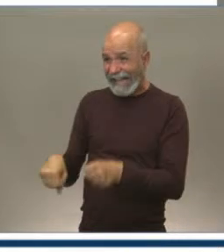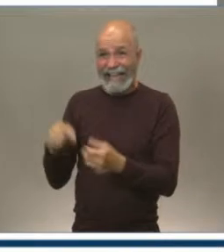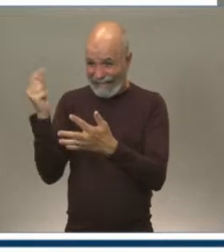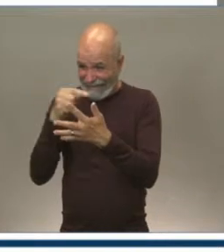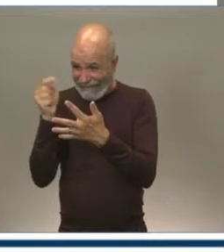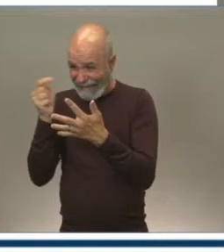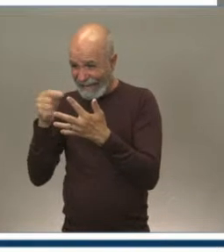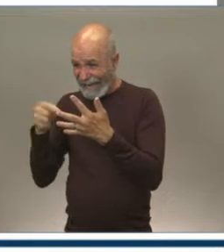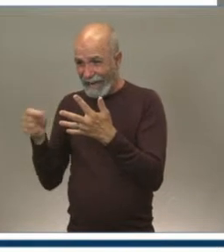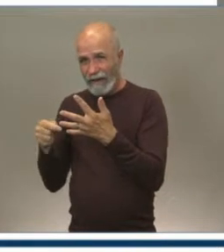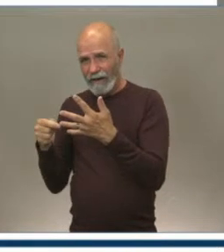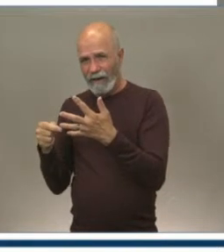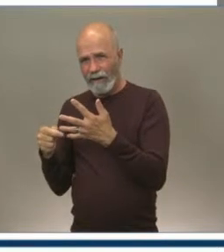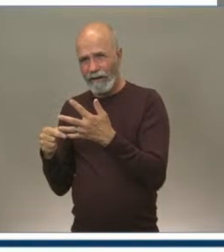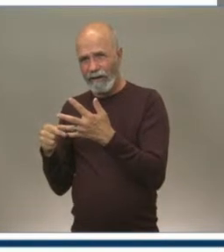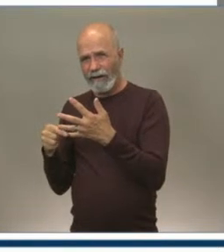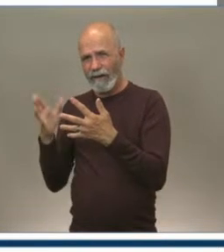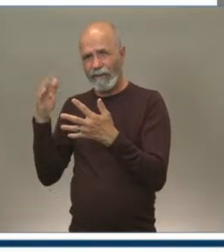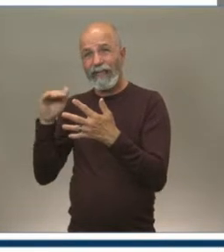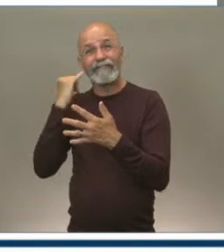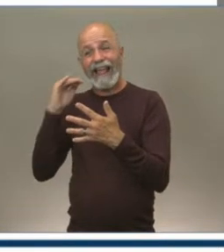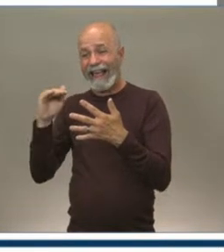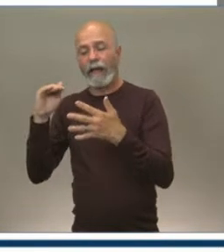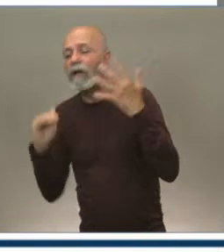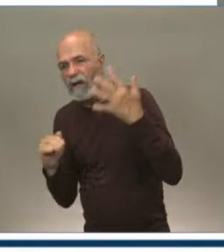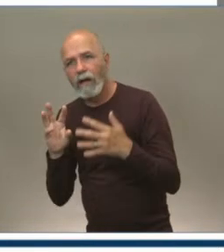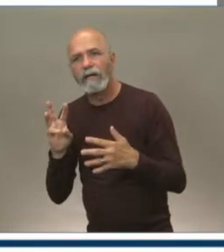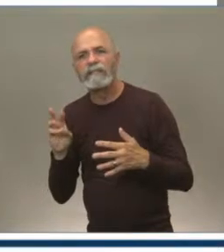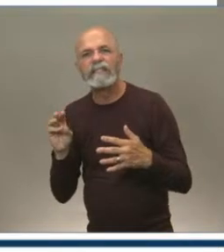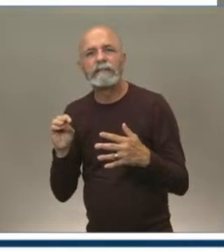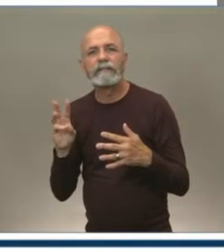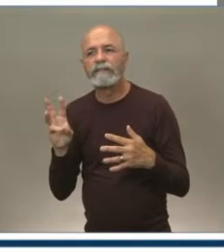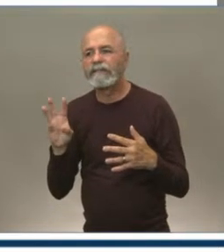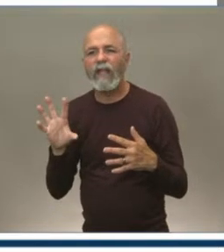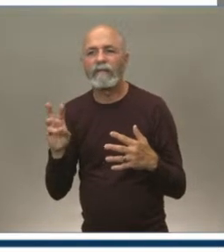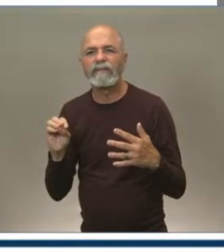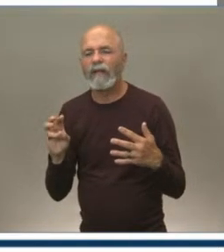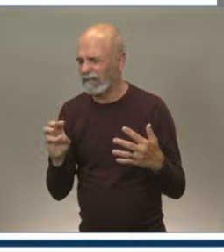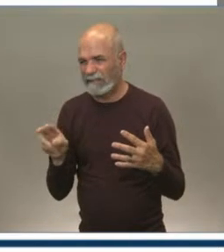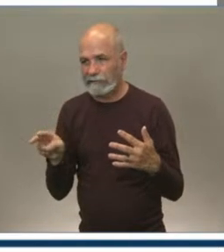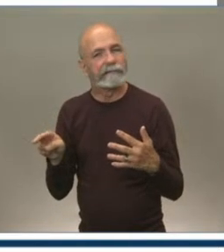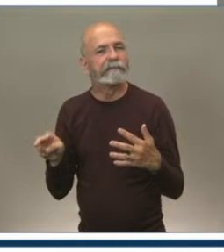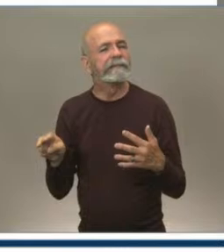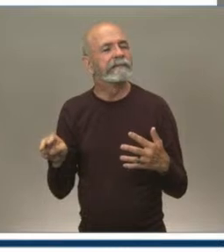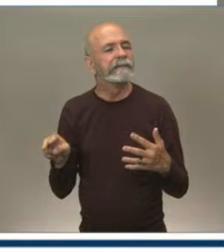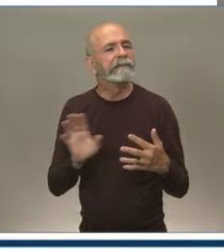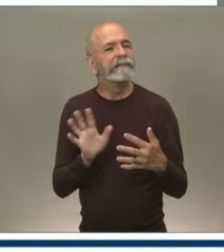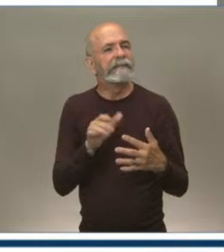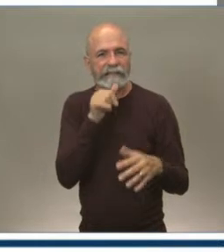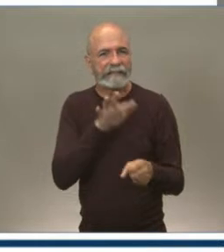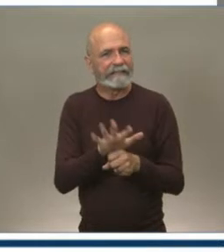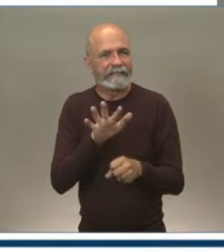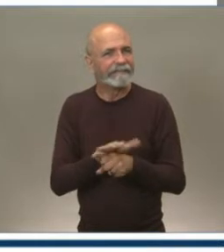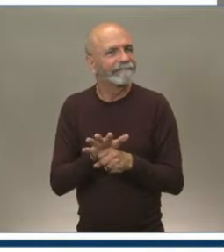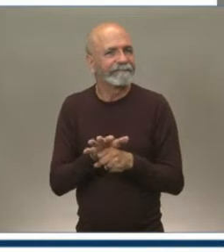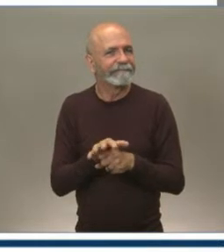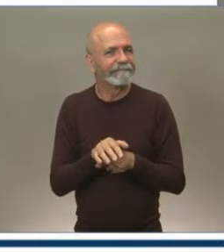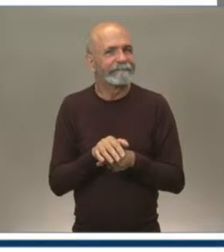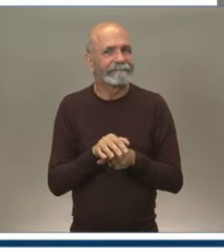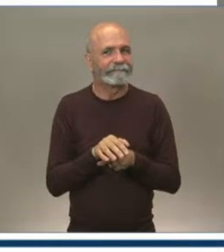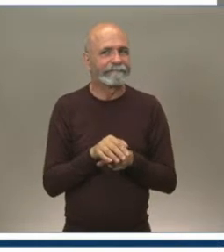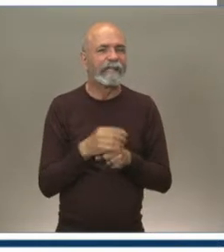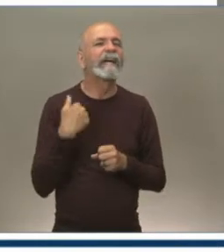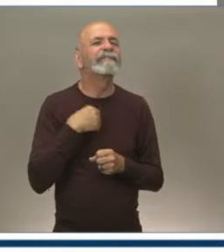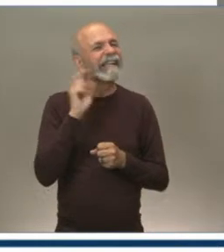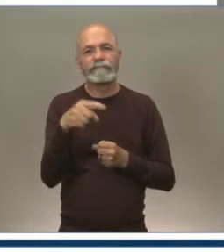into 60% only of the entire population, which in my mind is not sufficient. So we continue to have discussions at the